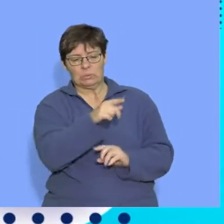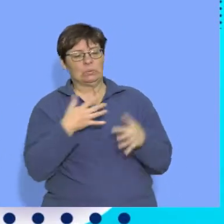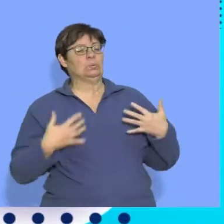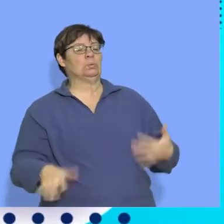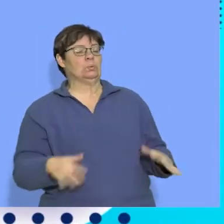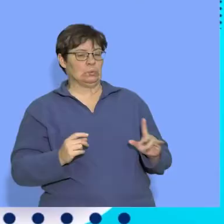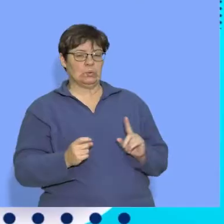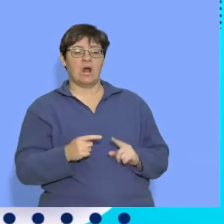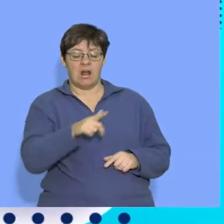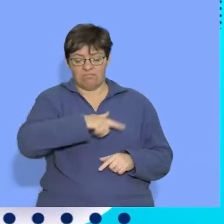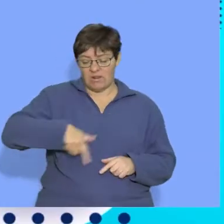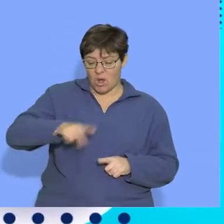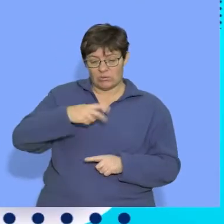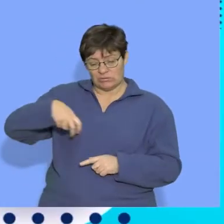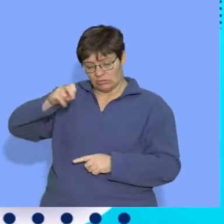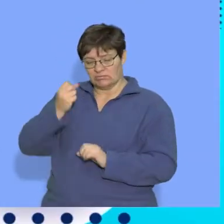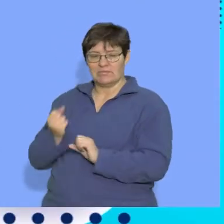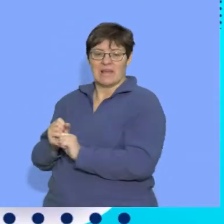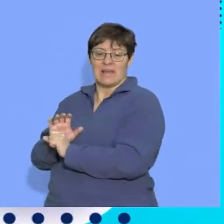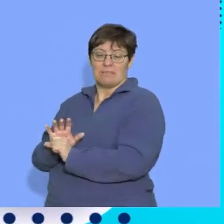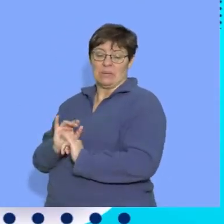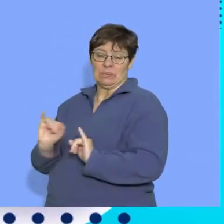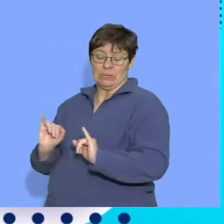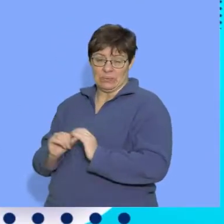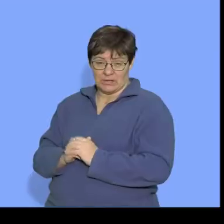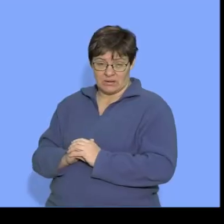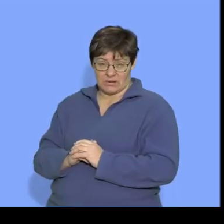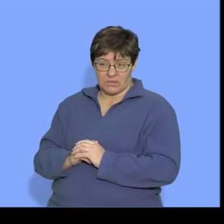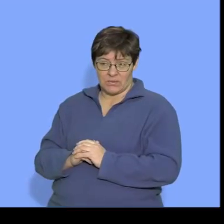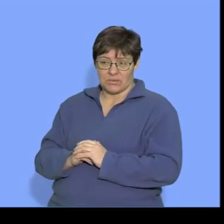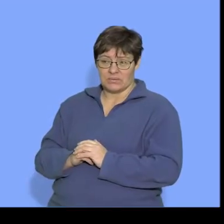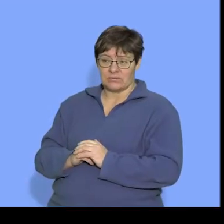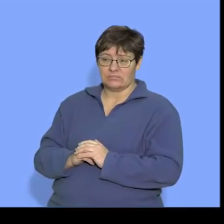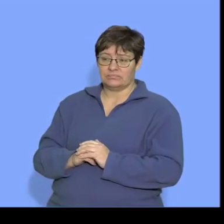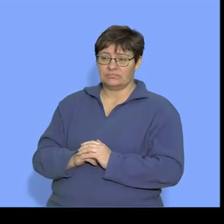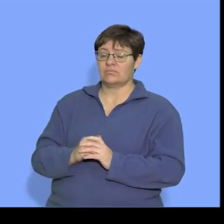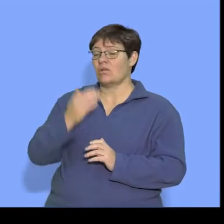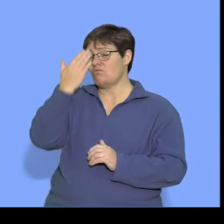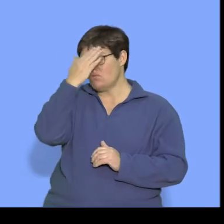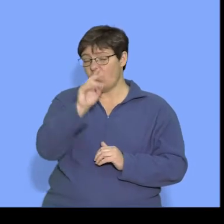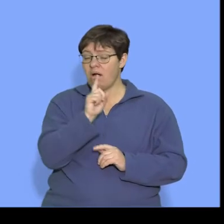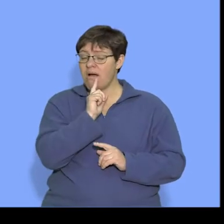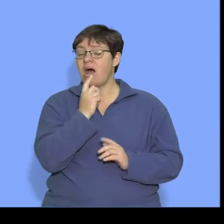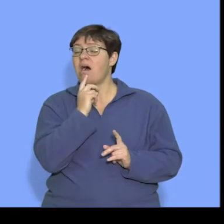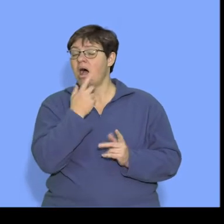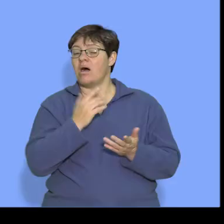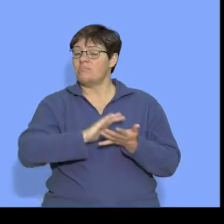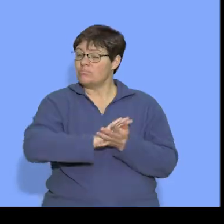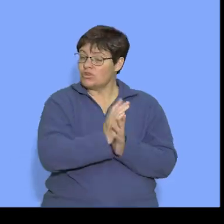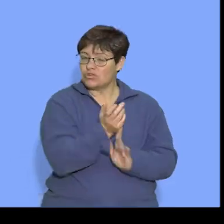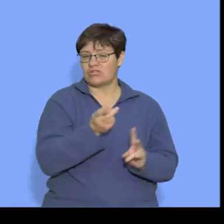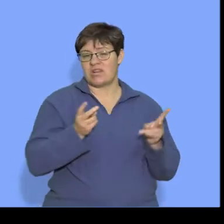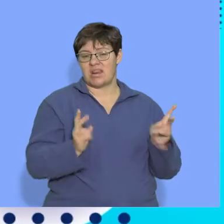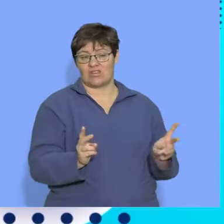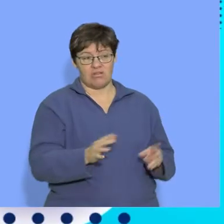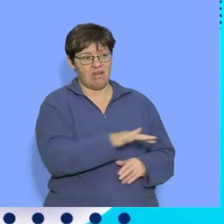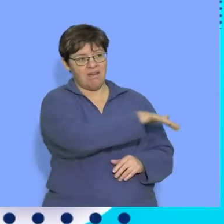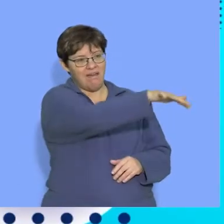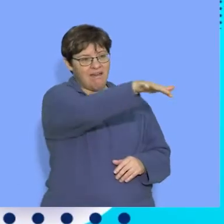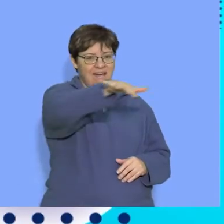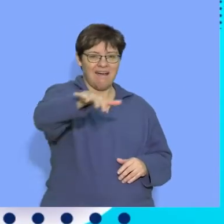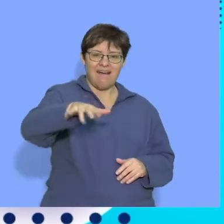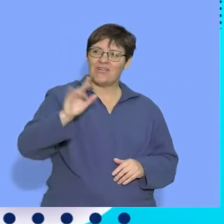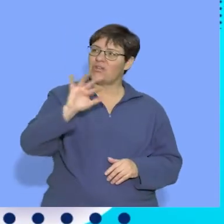our local tourism industry. We also know that we admire and we appreciate the nature that we have. And so if